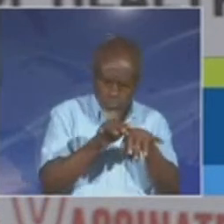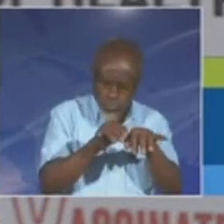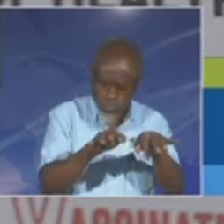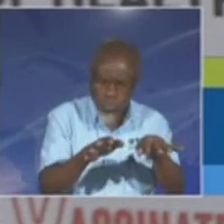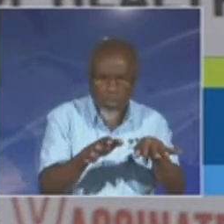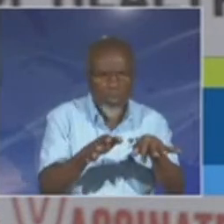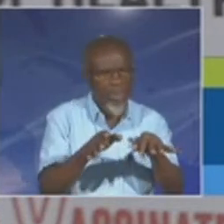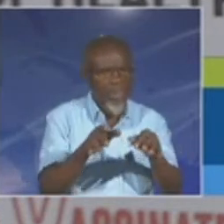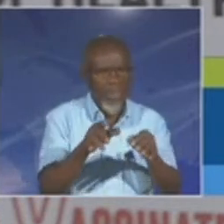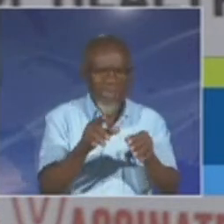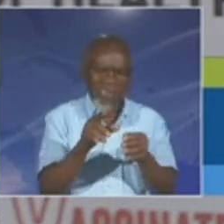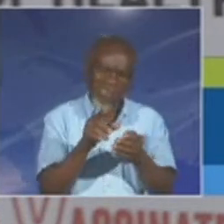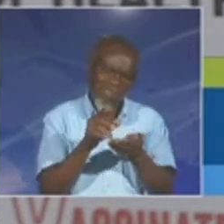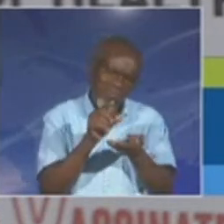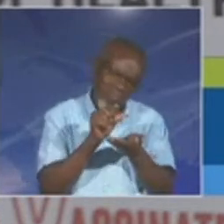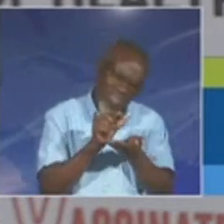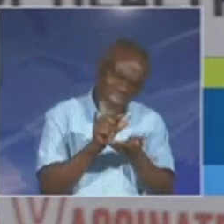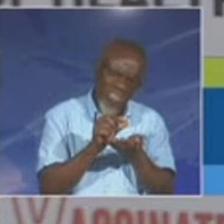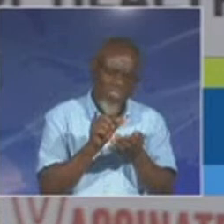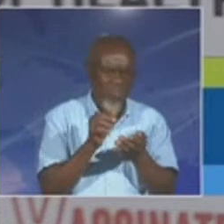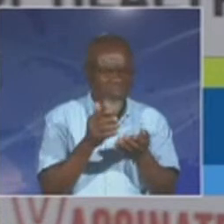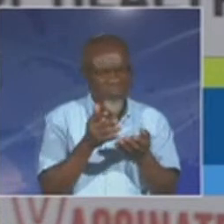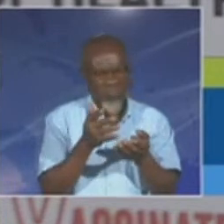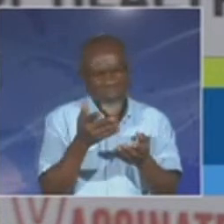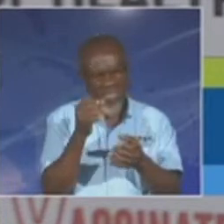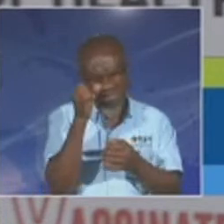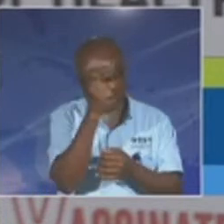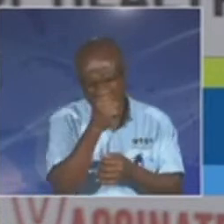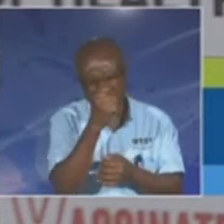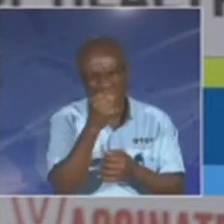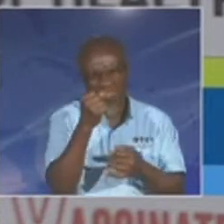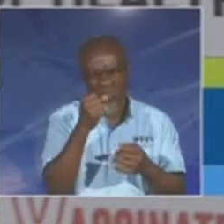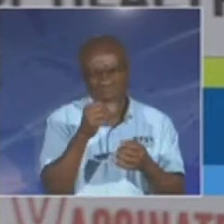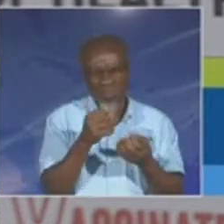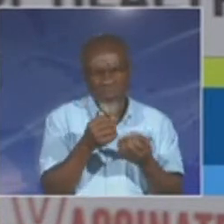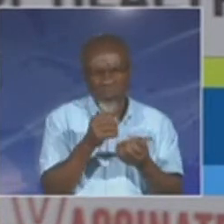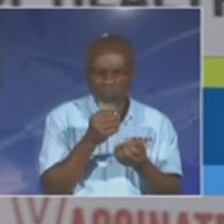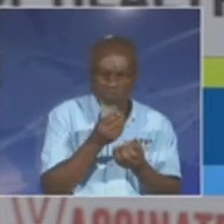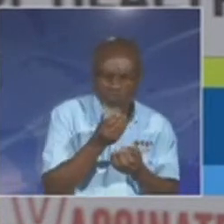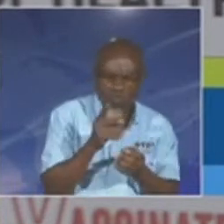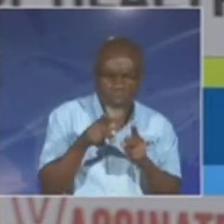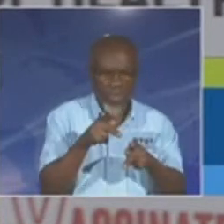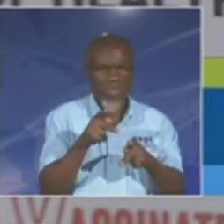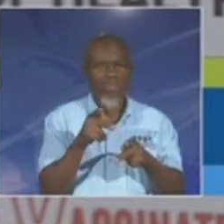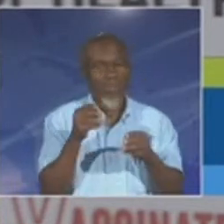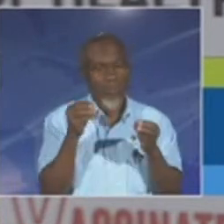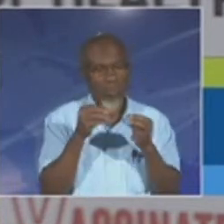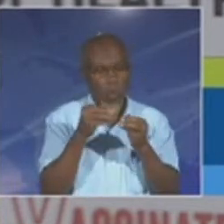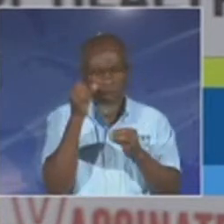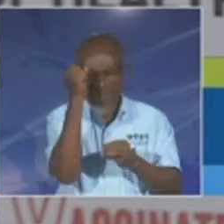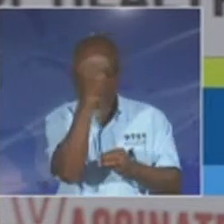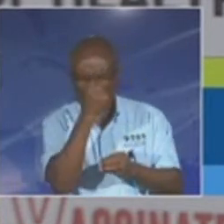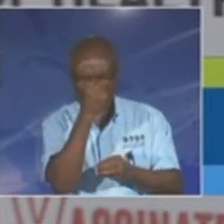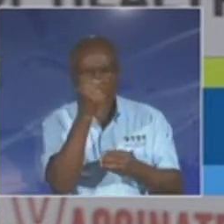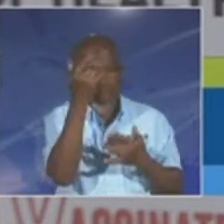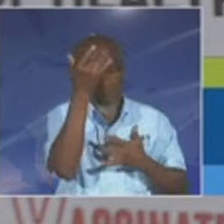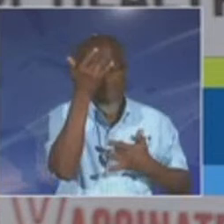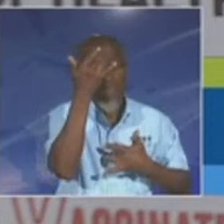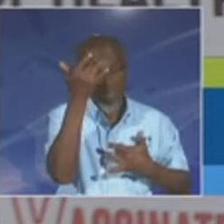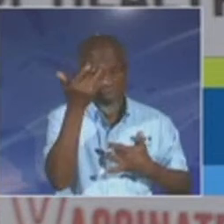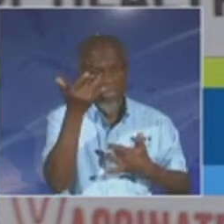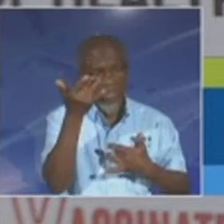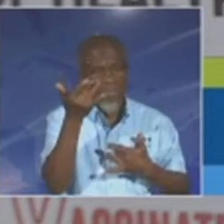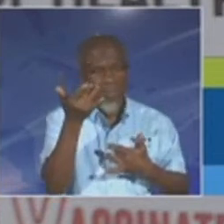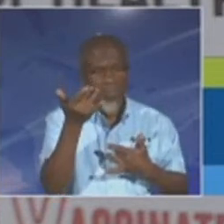then have a better opportunity to pay attention to a smaller number of individuals with the severity of illness at the